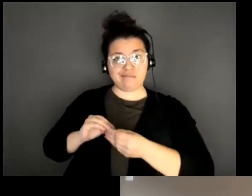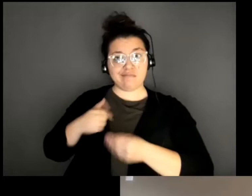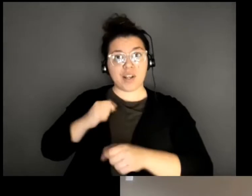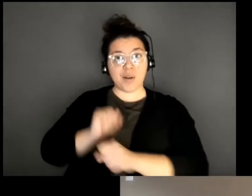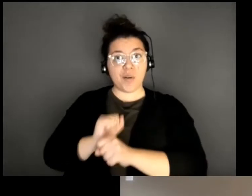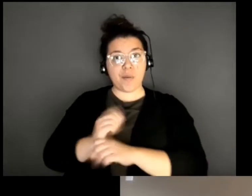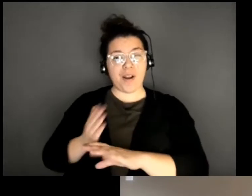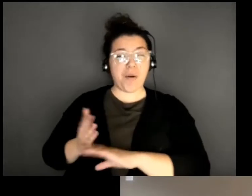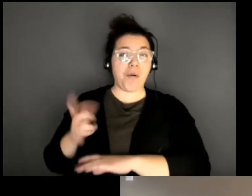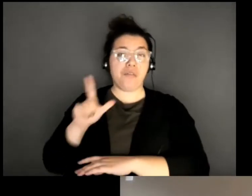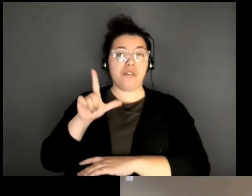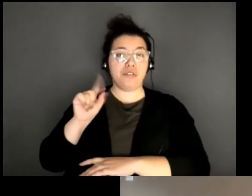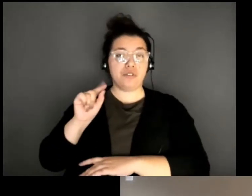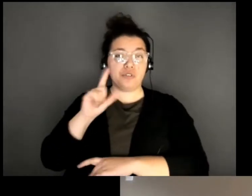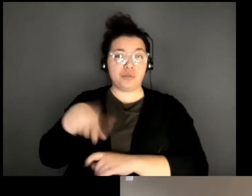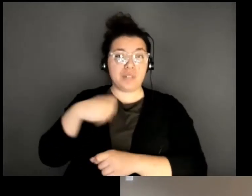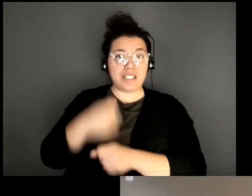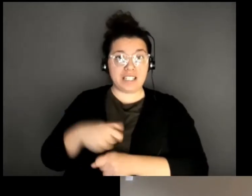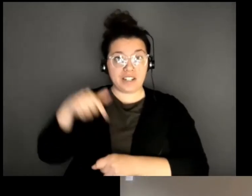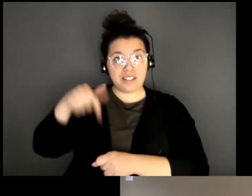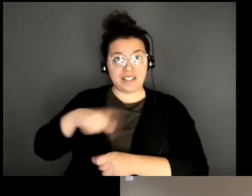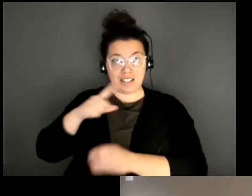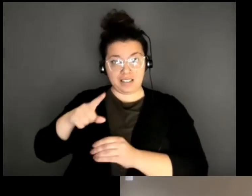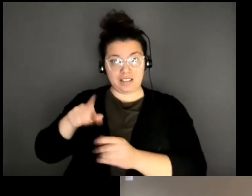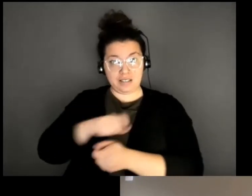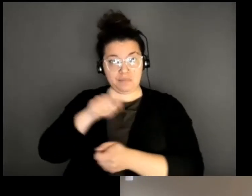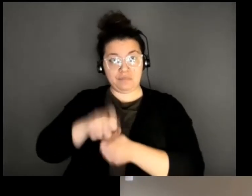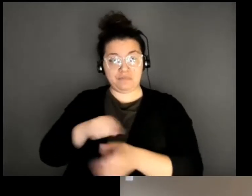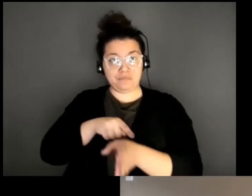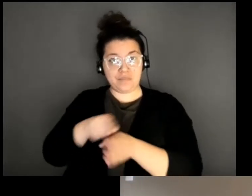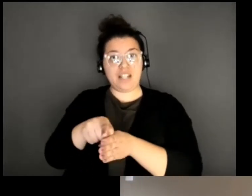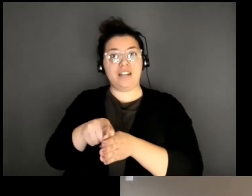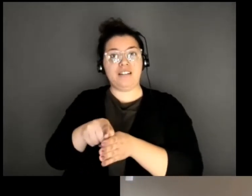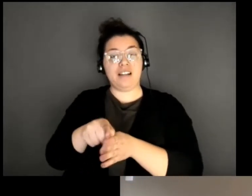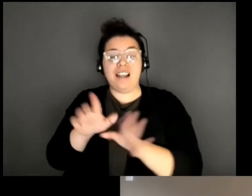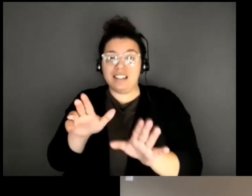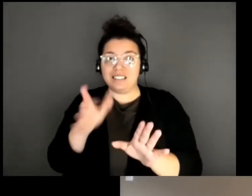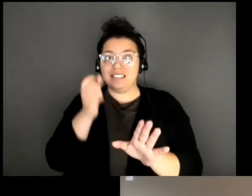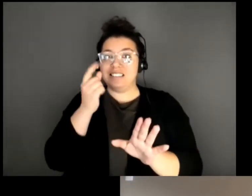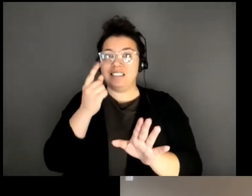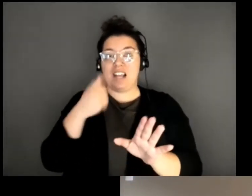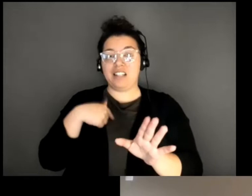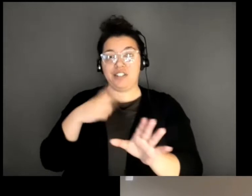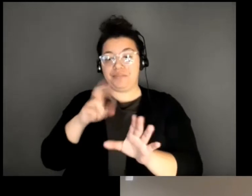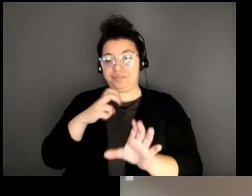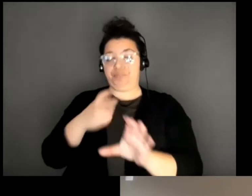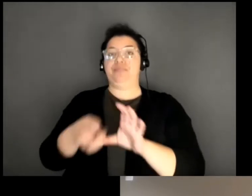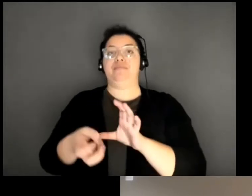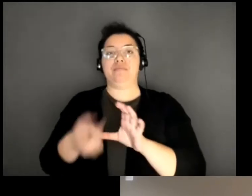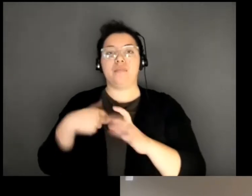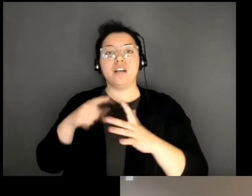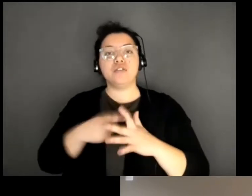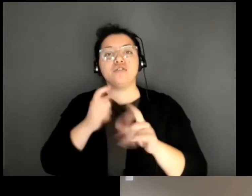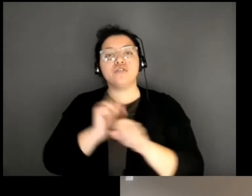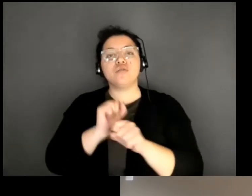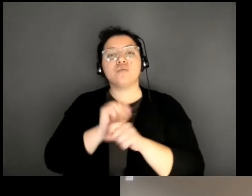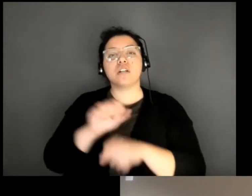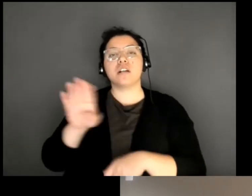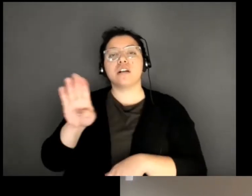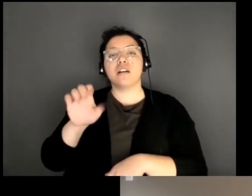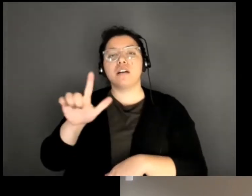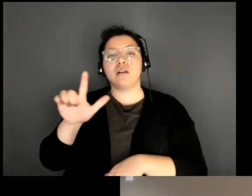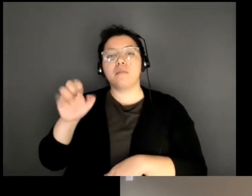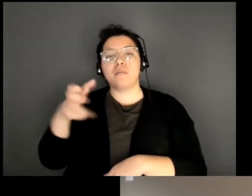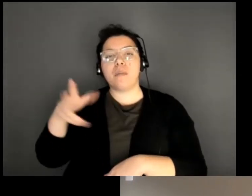the hospitality industry. And I kind of fell into it. I started as a bellman at a hotel that no